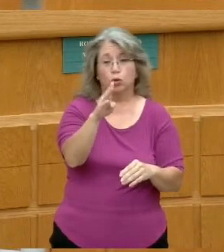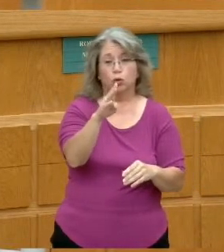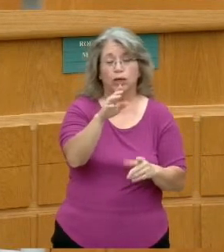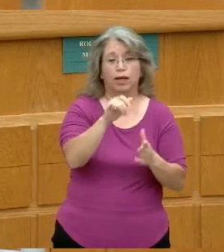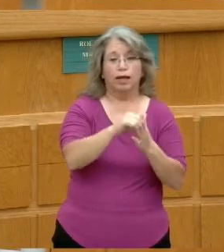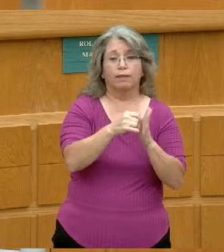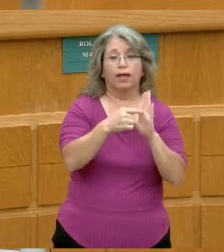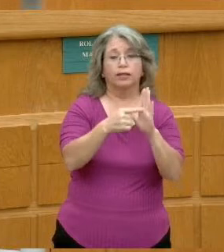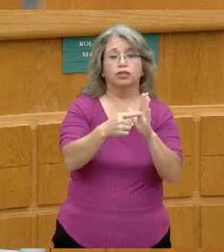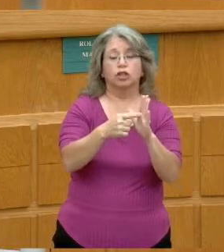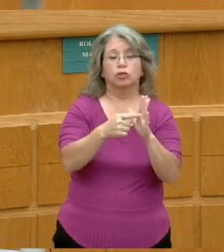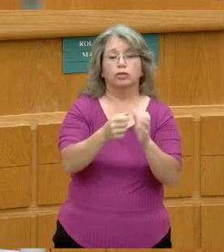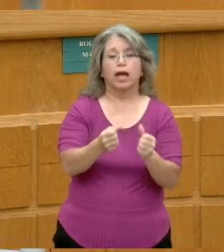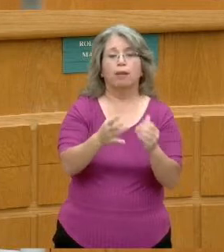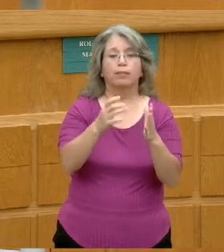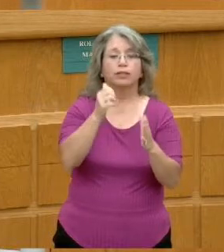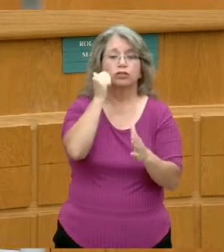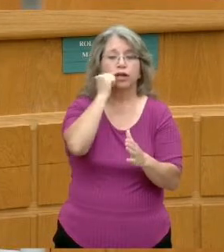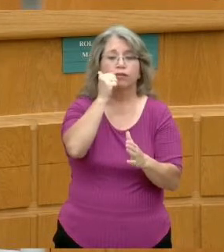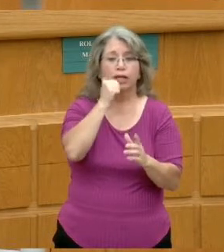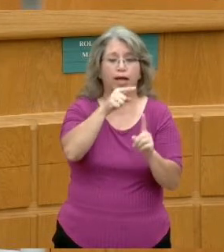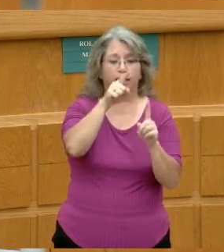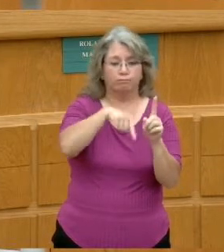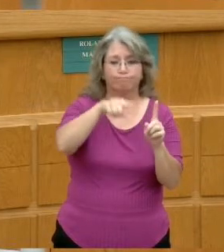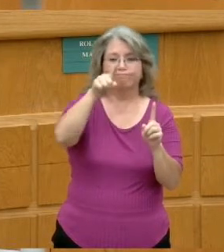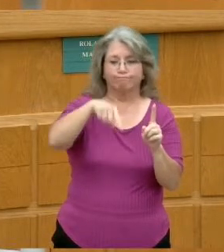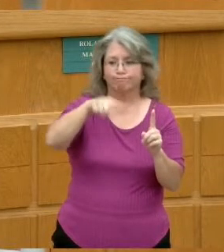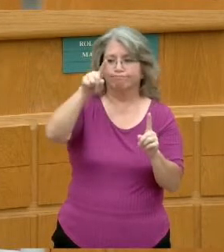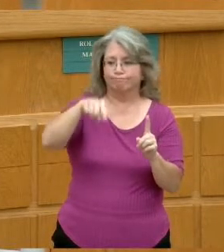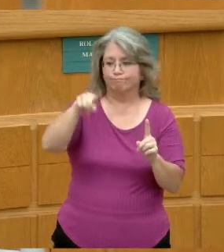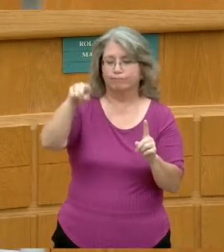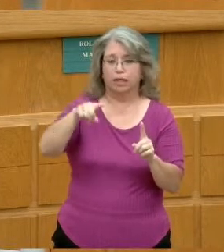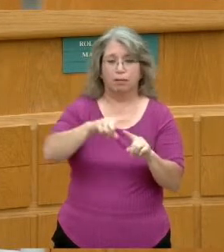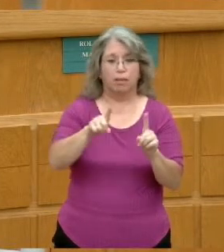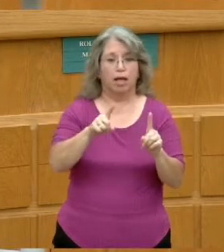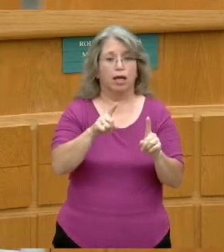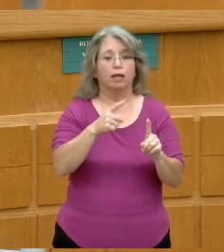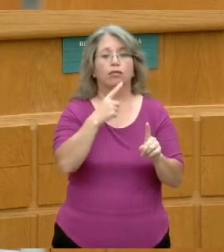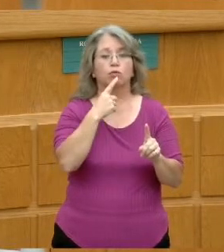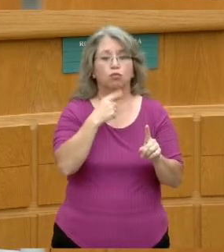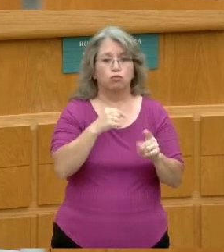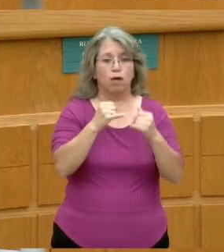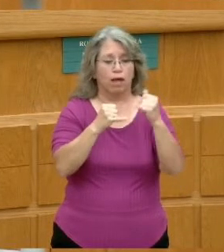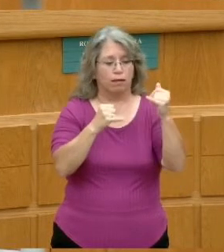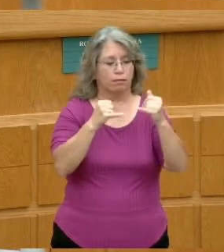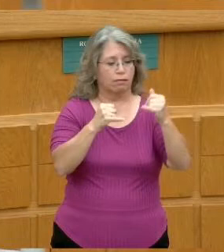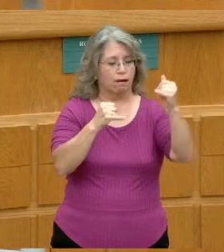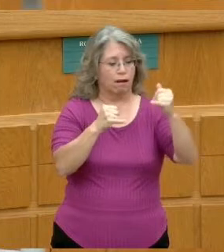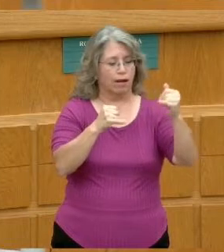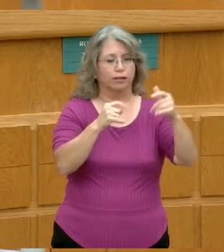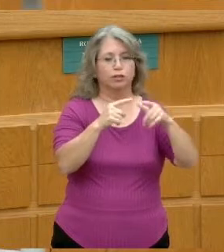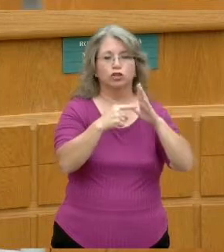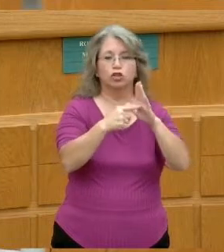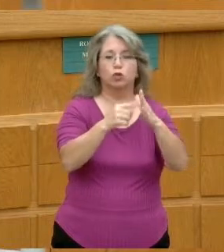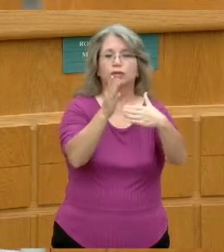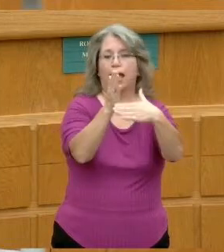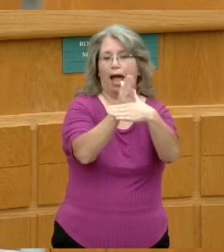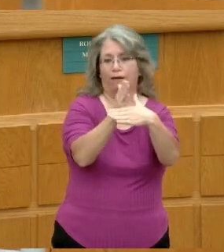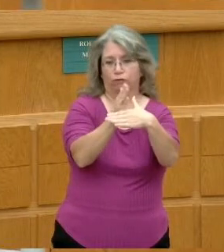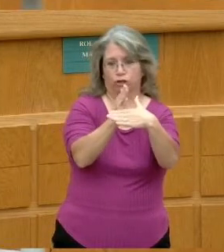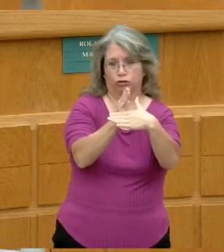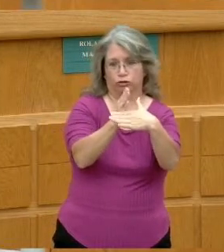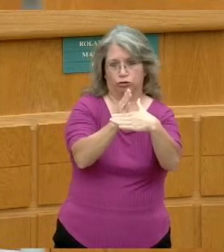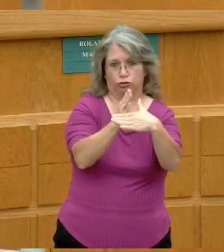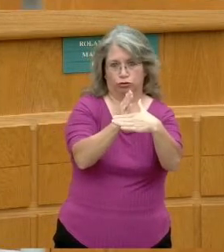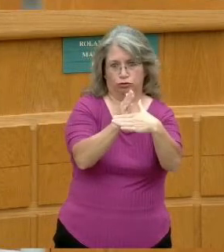of tests that have been performed. But when you look at the red line, that's the average, the rolling average. And so you can see our 7-day average